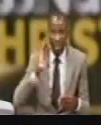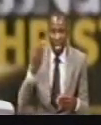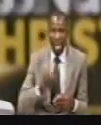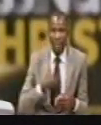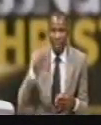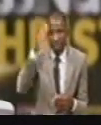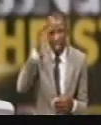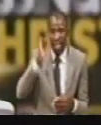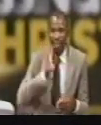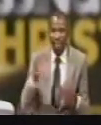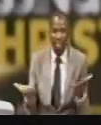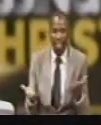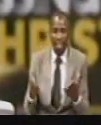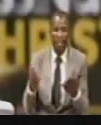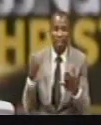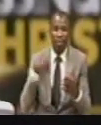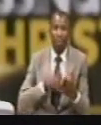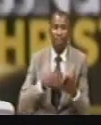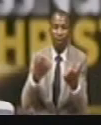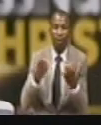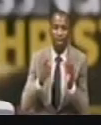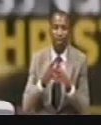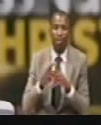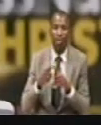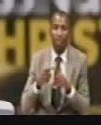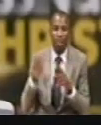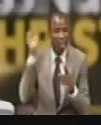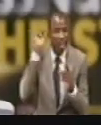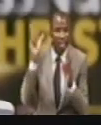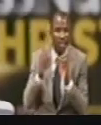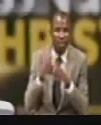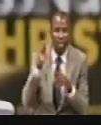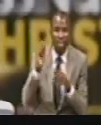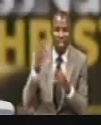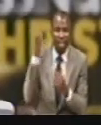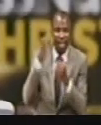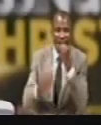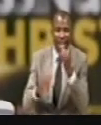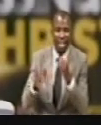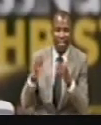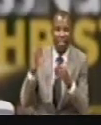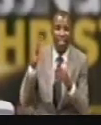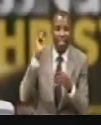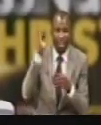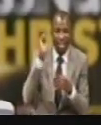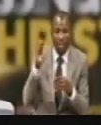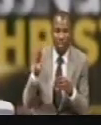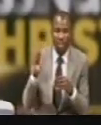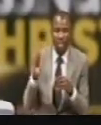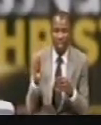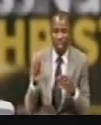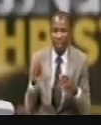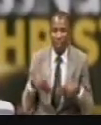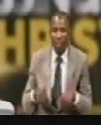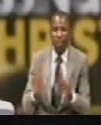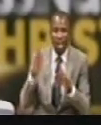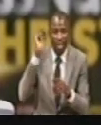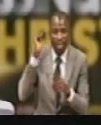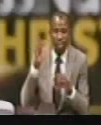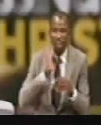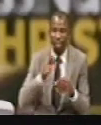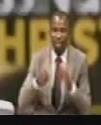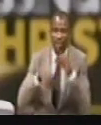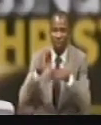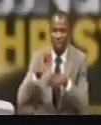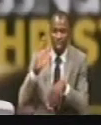are because our Father is here, and we want to listen to the last testimony. To go away while he's